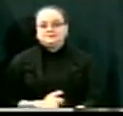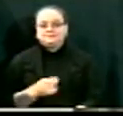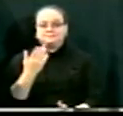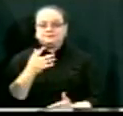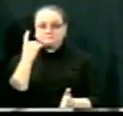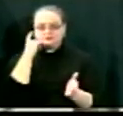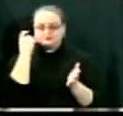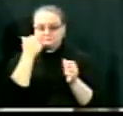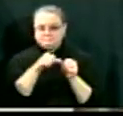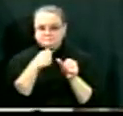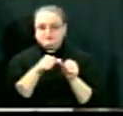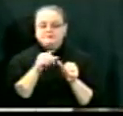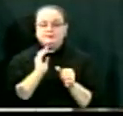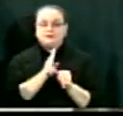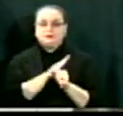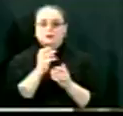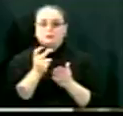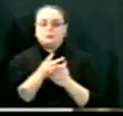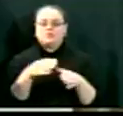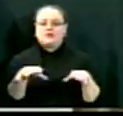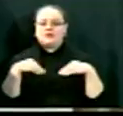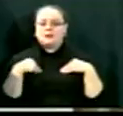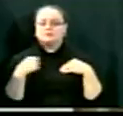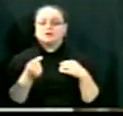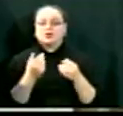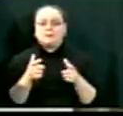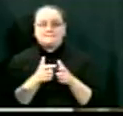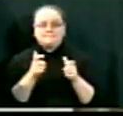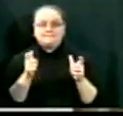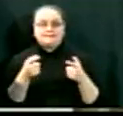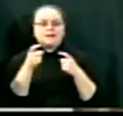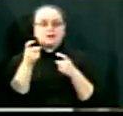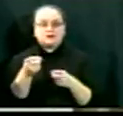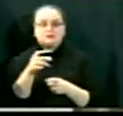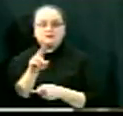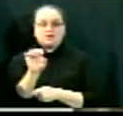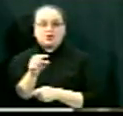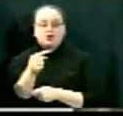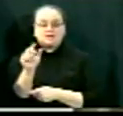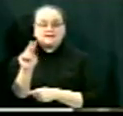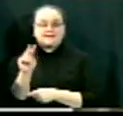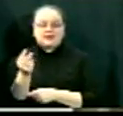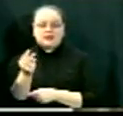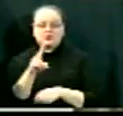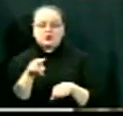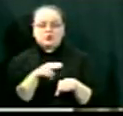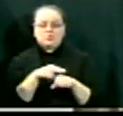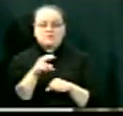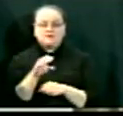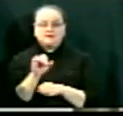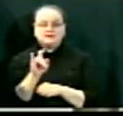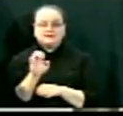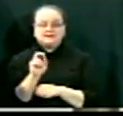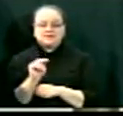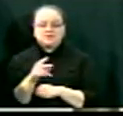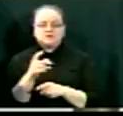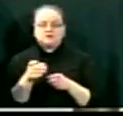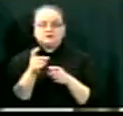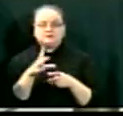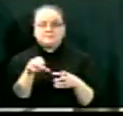recall, the board approved the acceptance of several very large donations at the August 2nd regular session. Those donations included